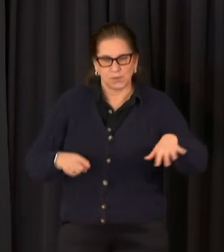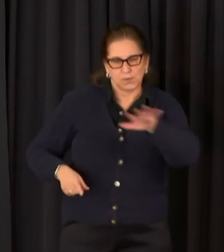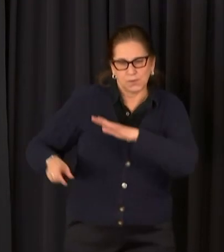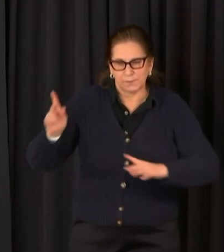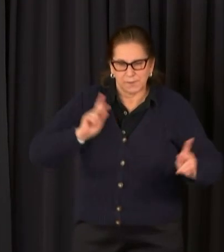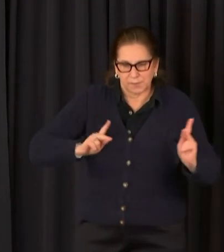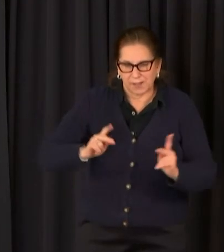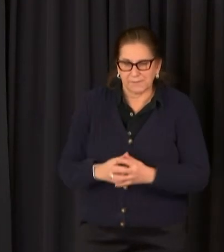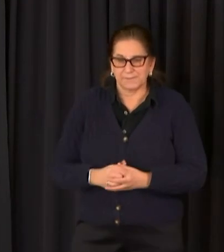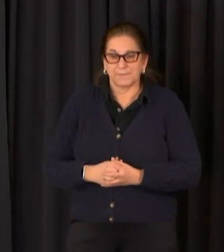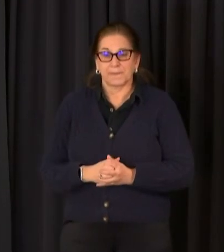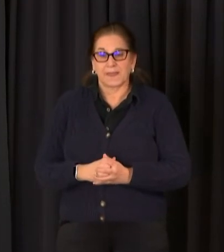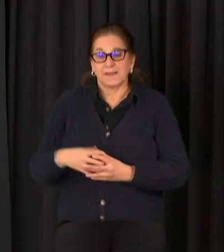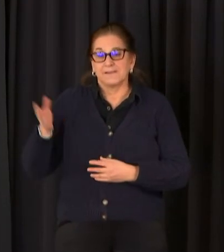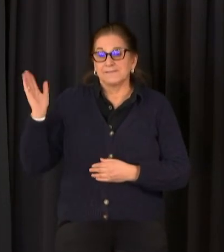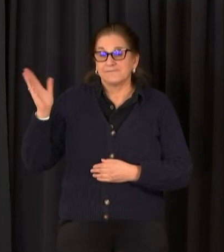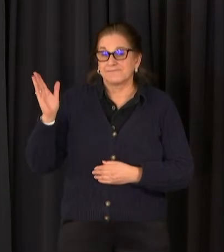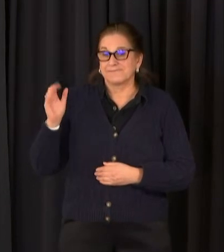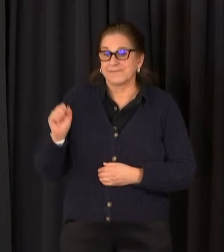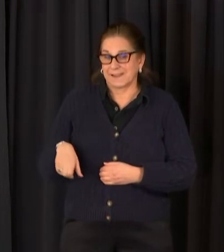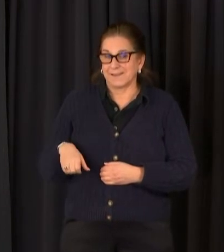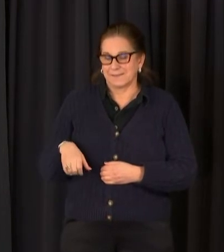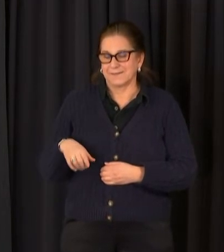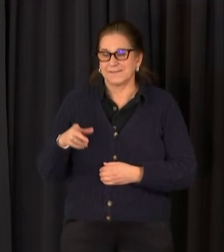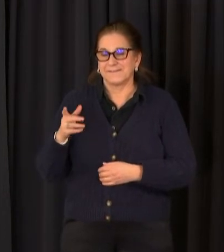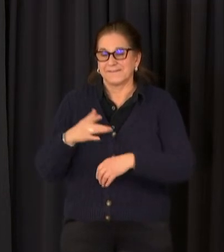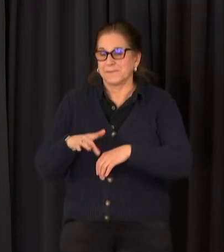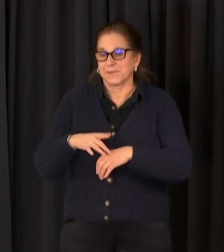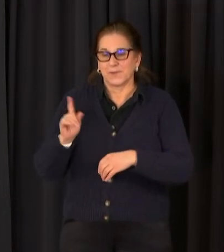for speakers can be made through our website at